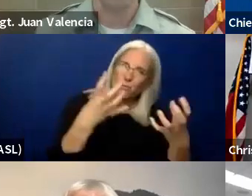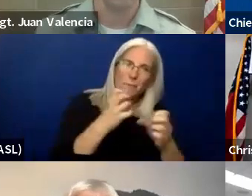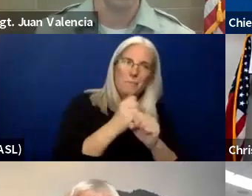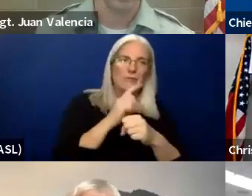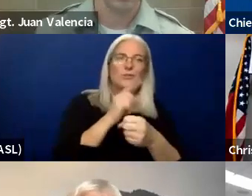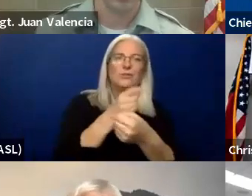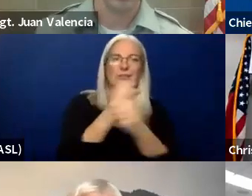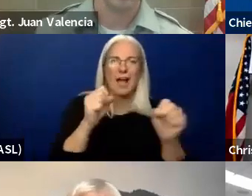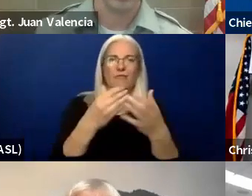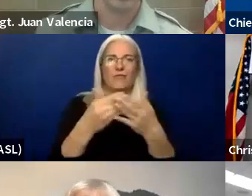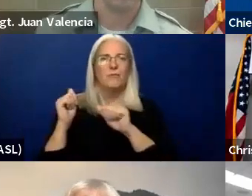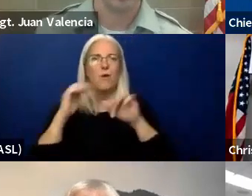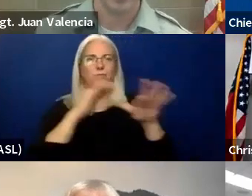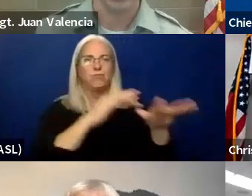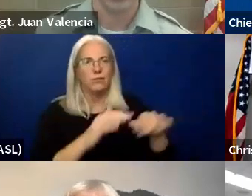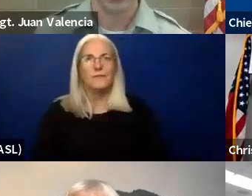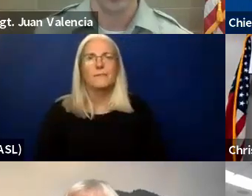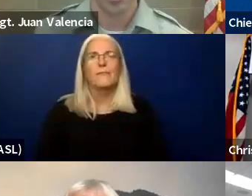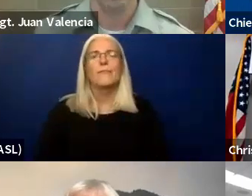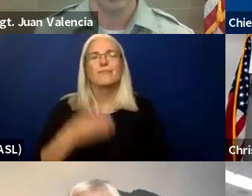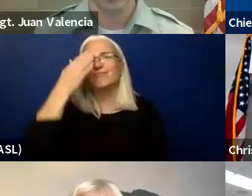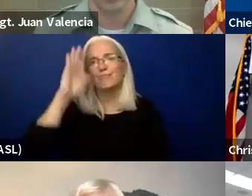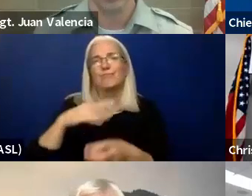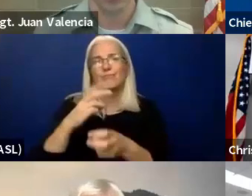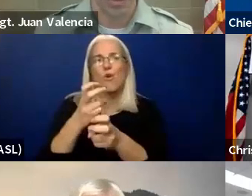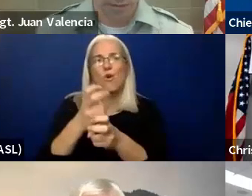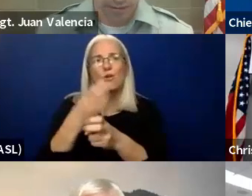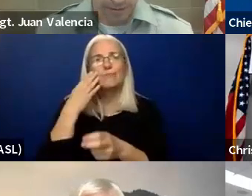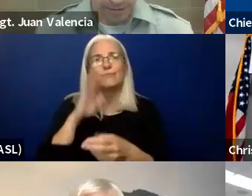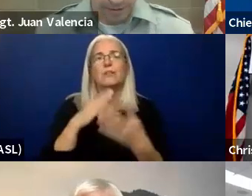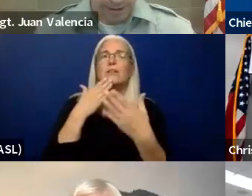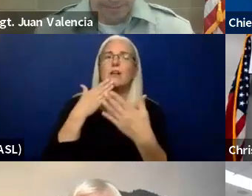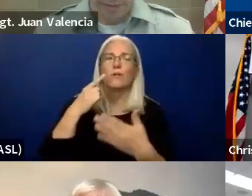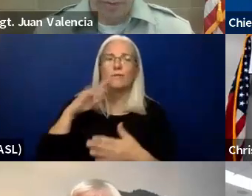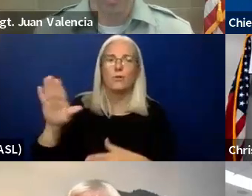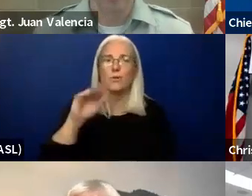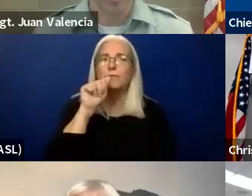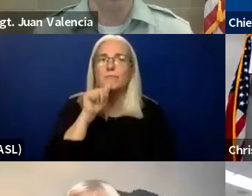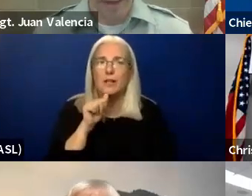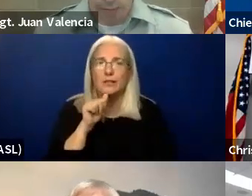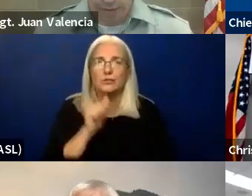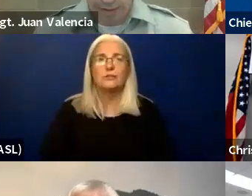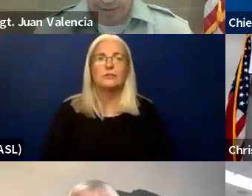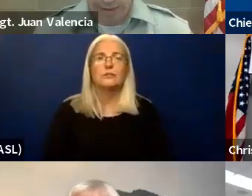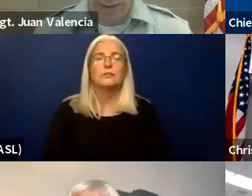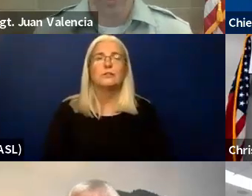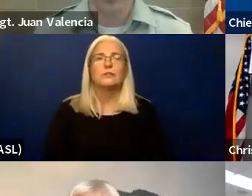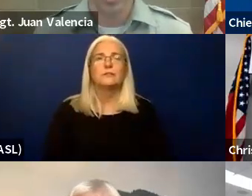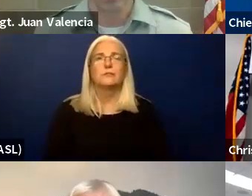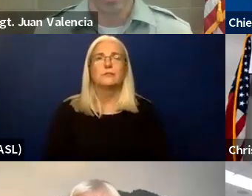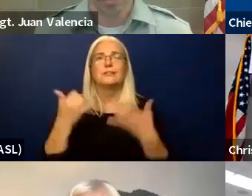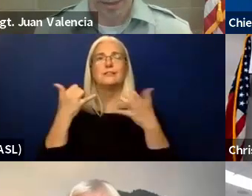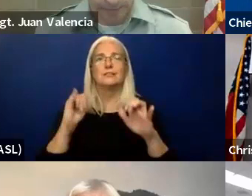it's difficult, and we want to thank you for the patience that you're having towards us. We still have a red flag warning